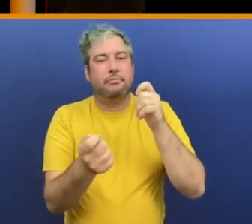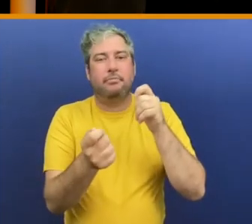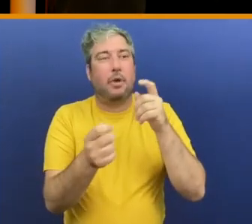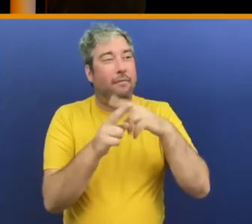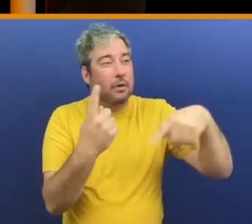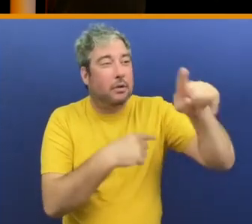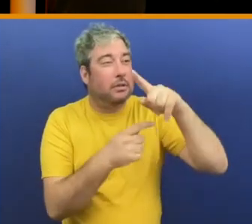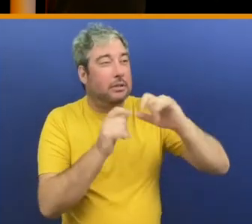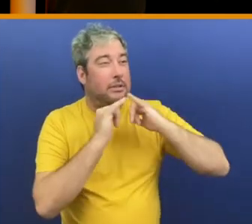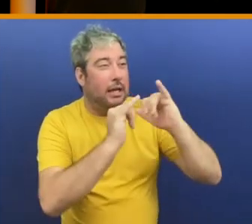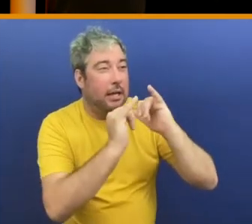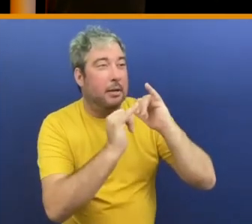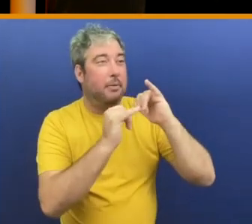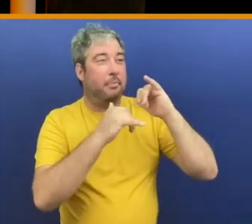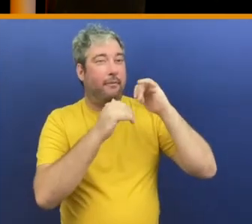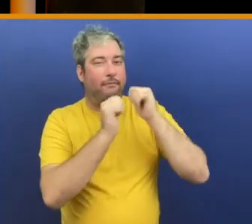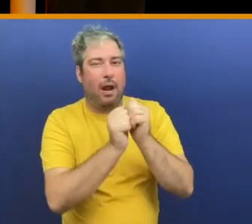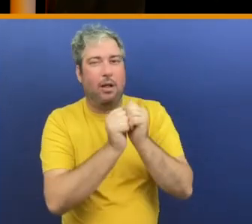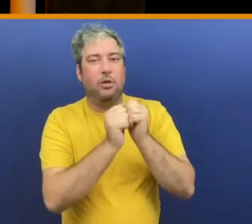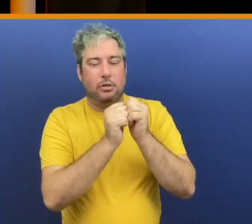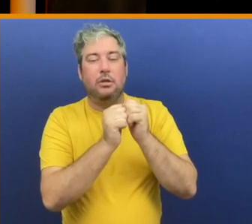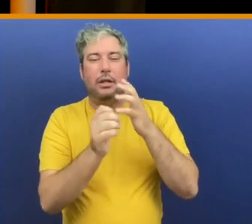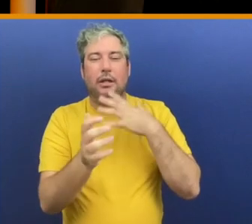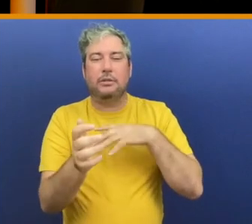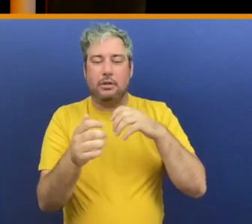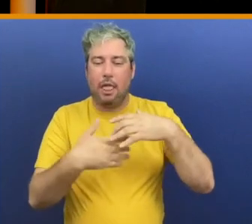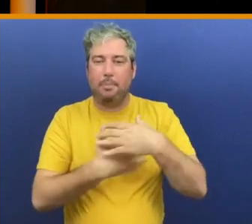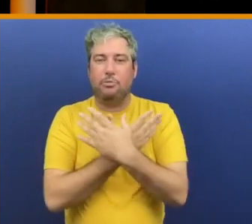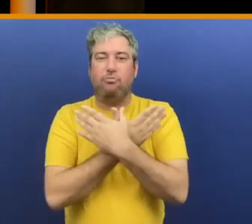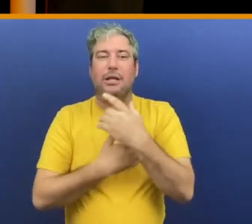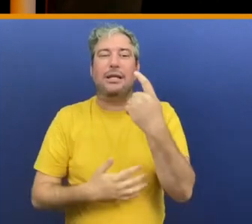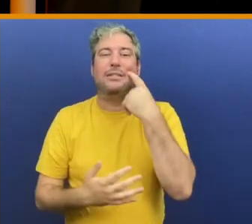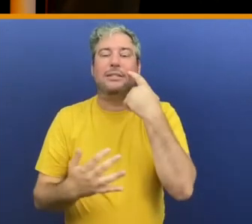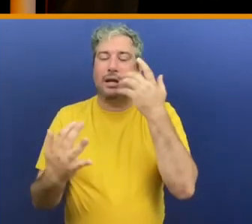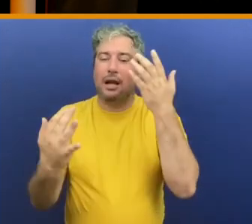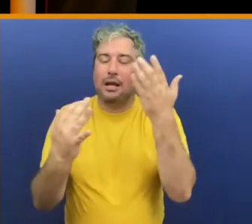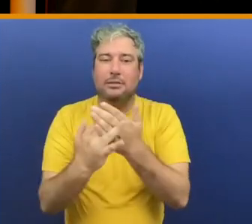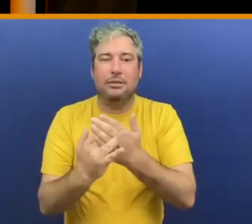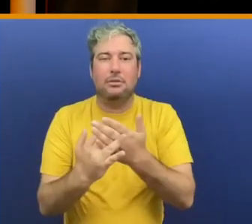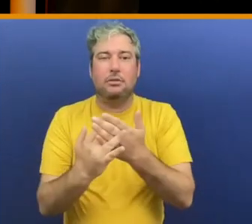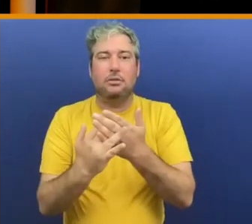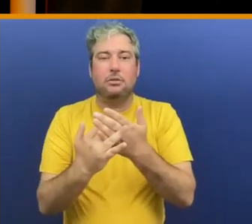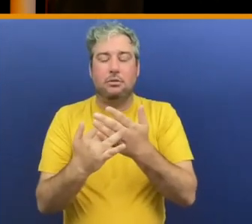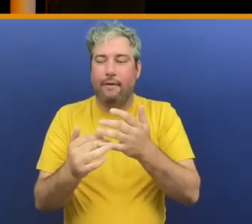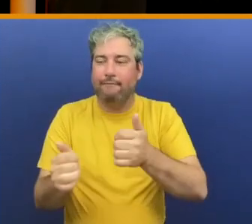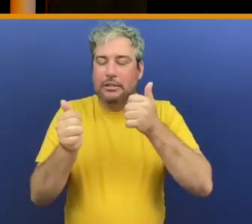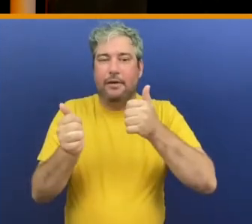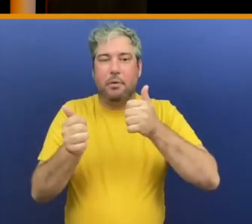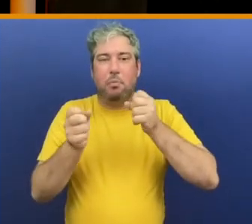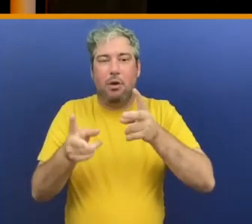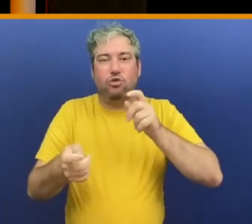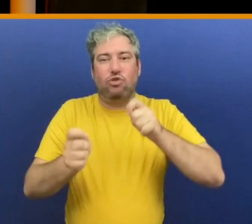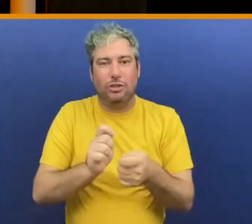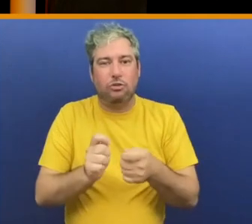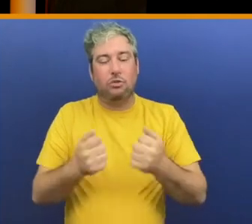our members to make change happen. Our structures and our processes need to be enablers of participation if we're to succeed.